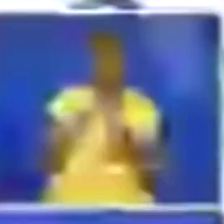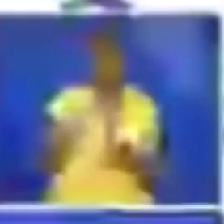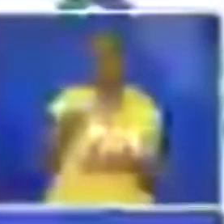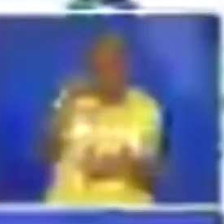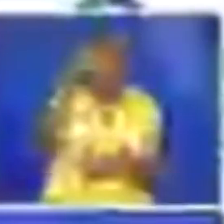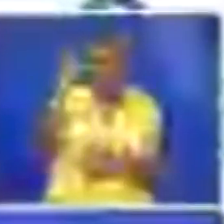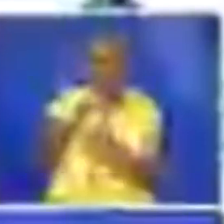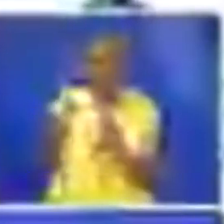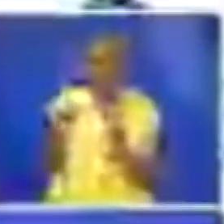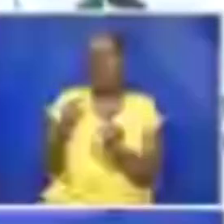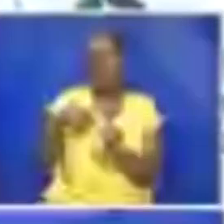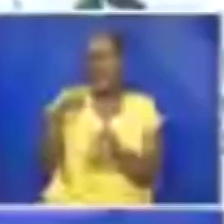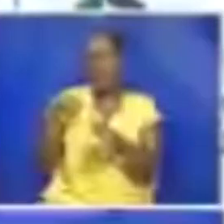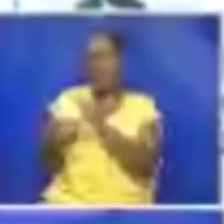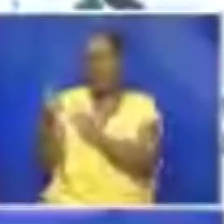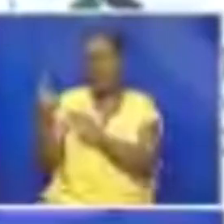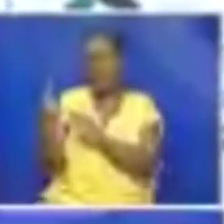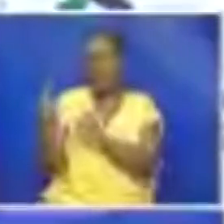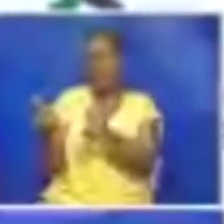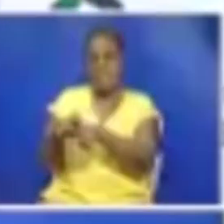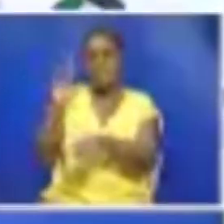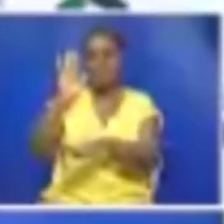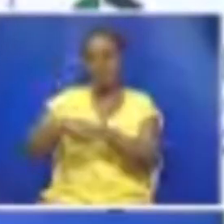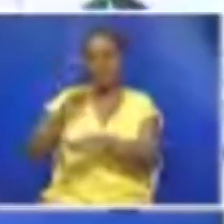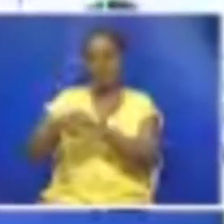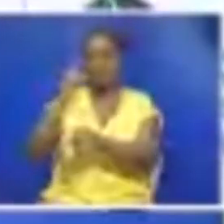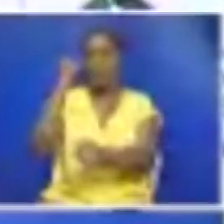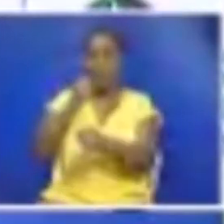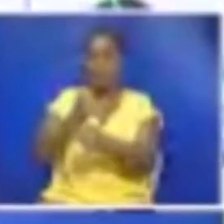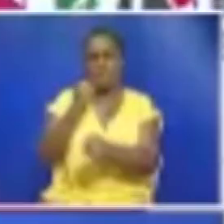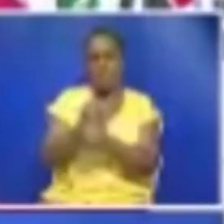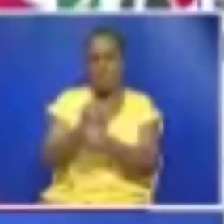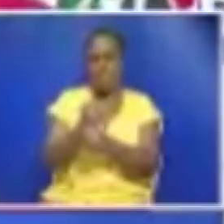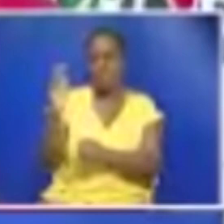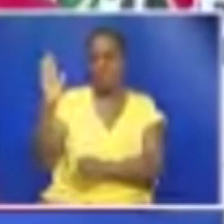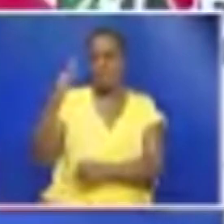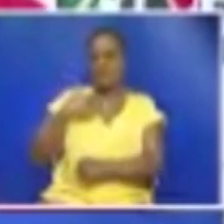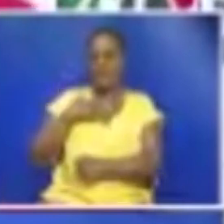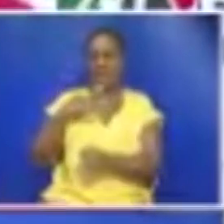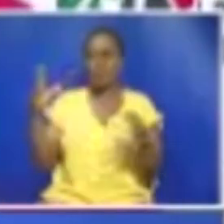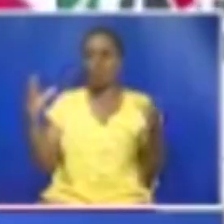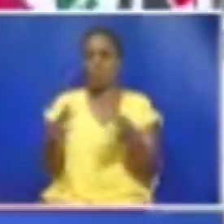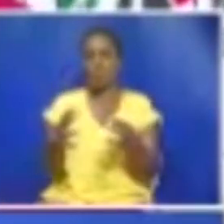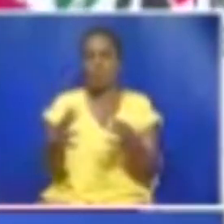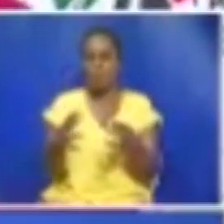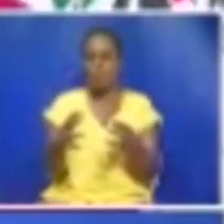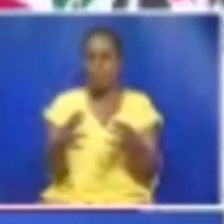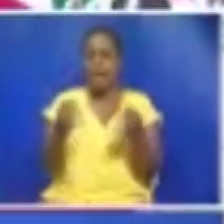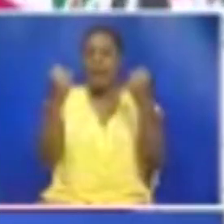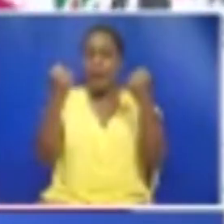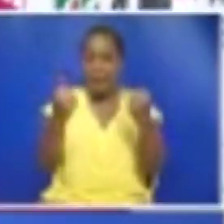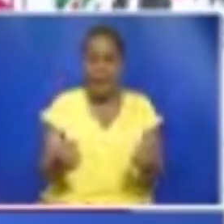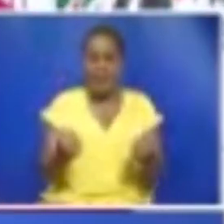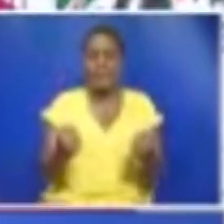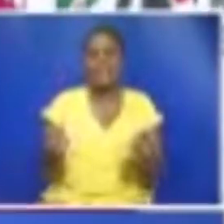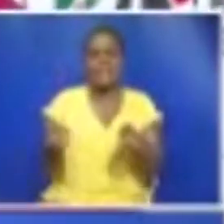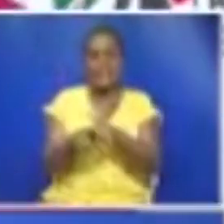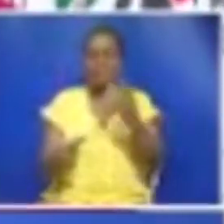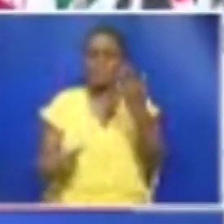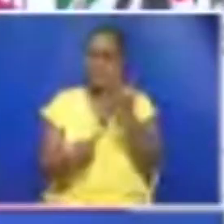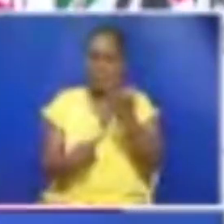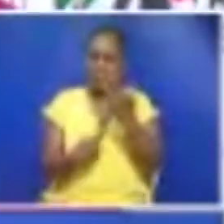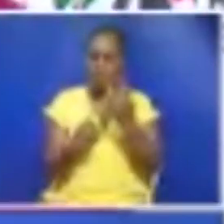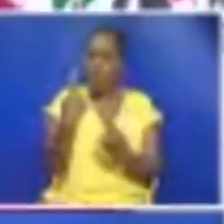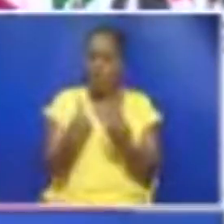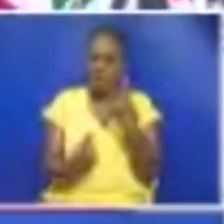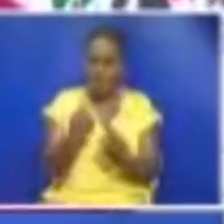tumecheza mechi tatu tumefungwa bao moja, kwa hivyo imekuwa ni kazi njema haswa kwa walinzi wangu. It was going to be a difficult match. Also tactical, technically wise, it